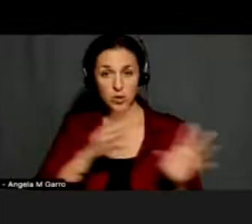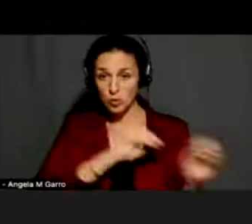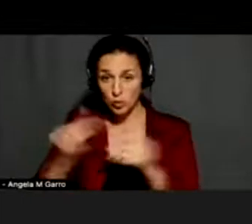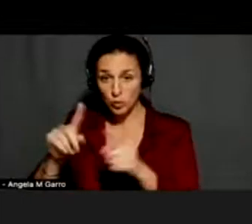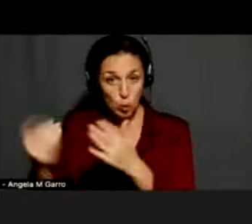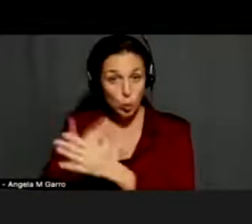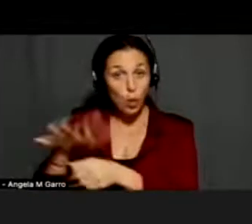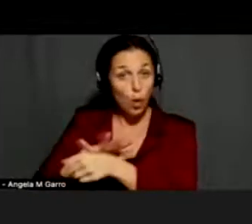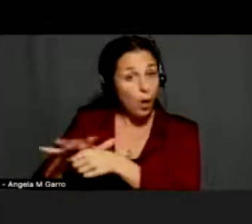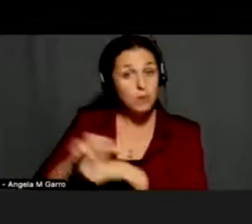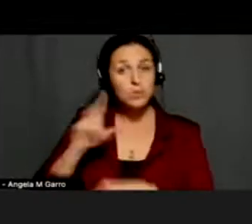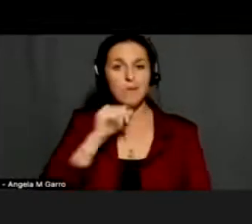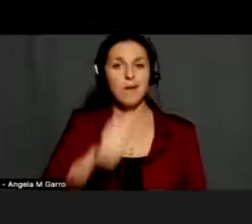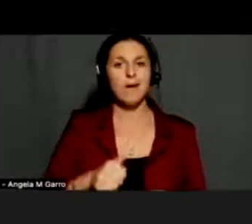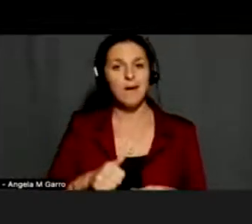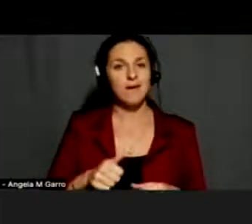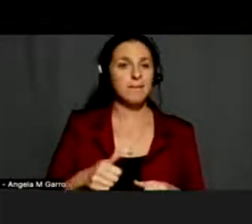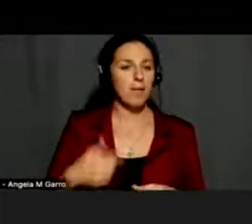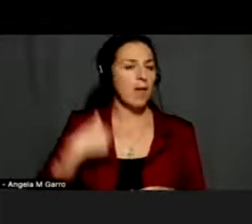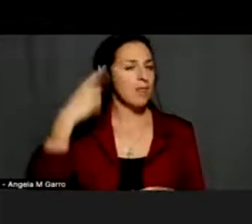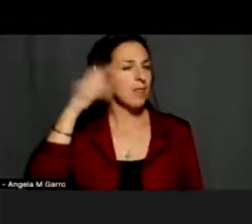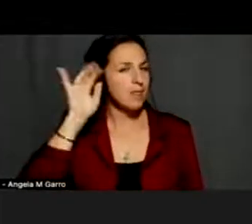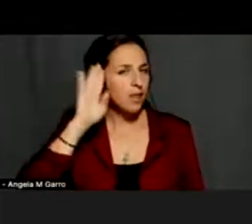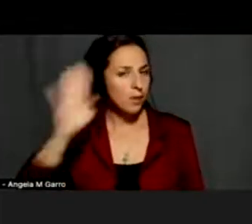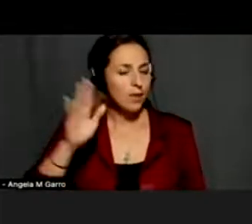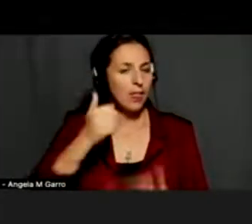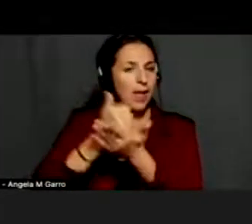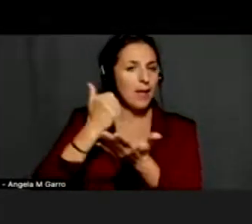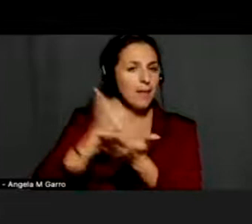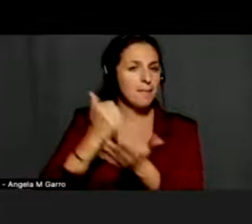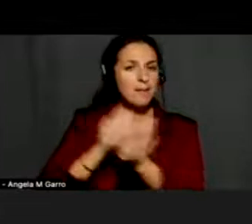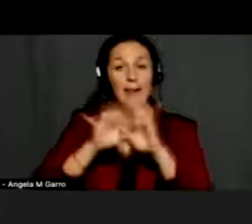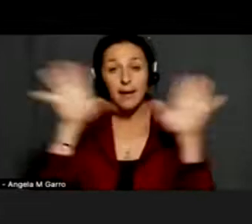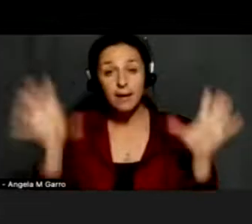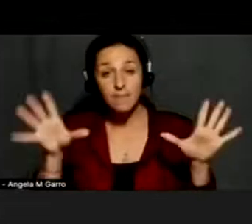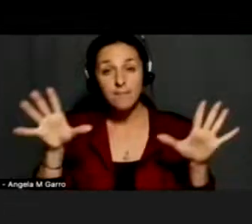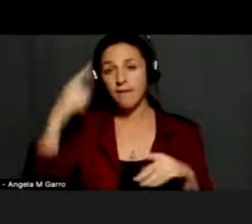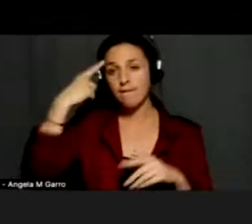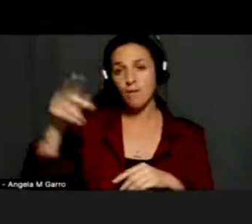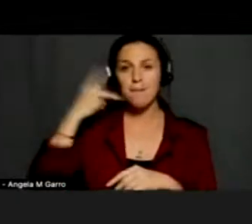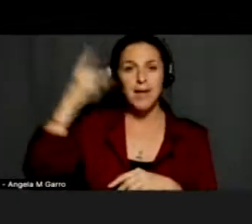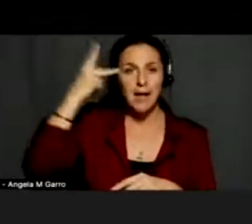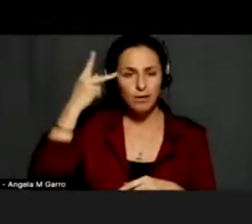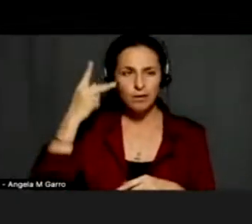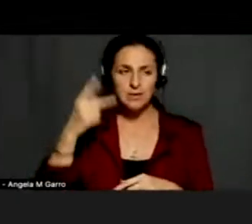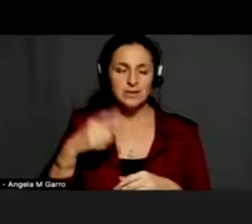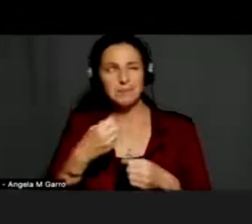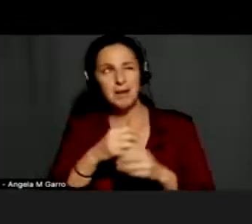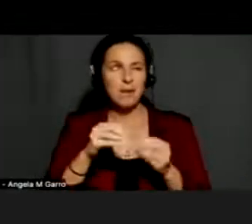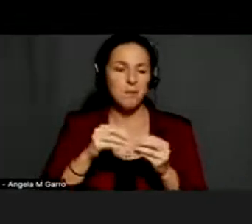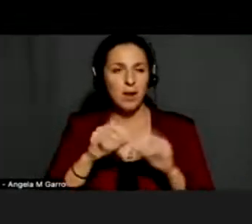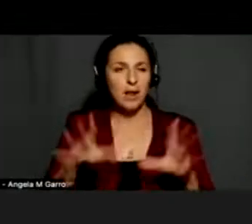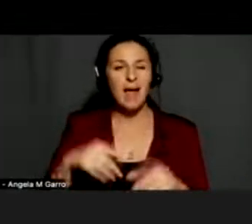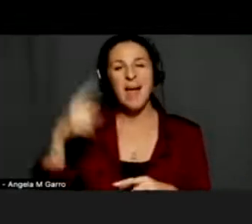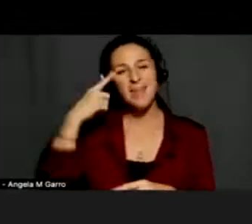would they not? And I think that would help clarify things for parents, just to make it clear. I think you kind of do that with the different